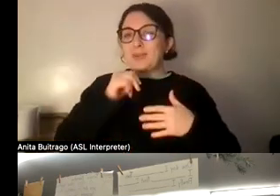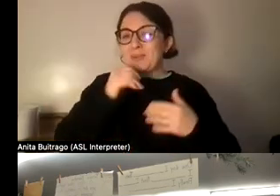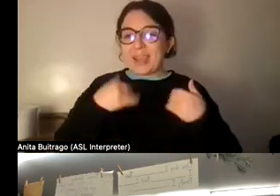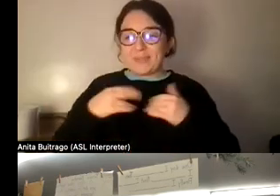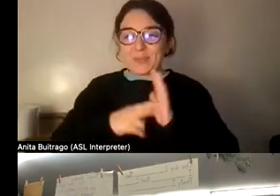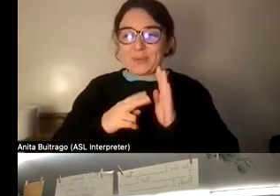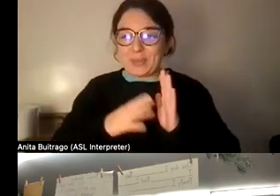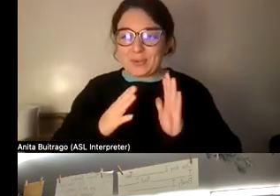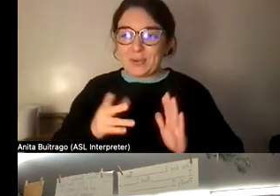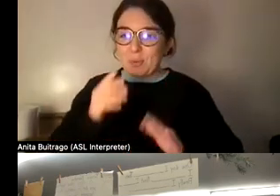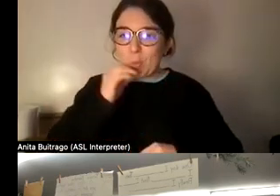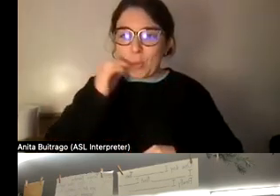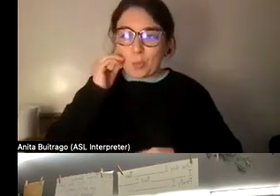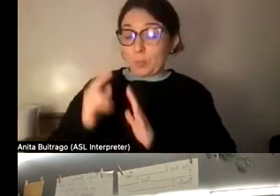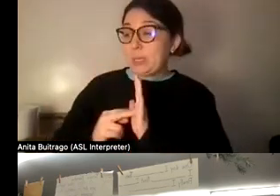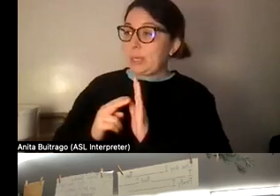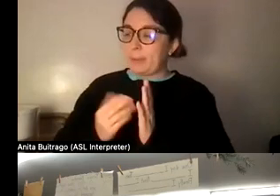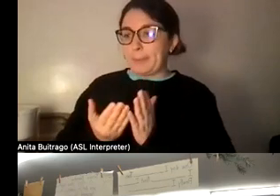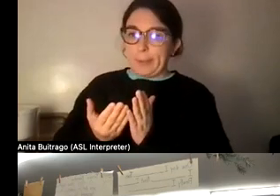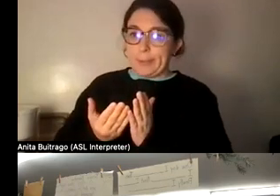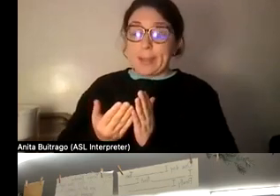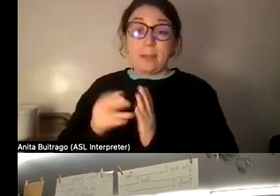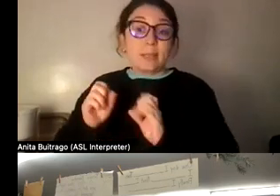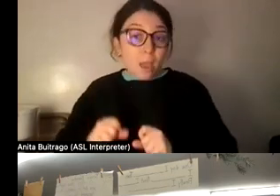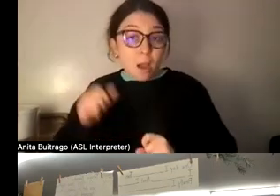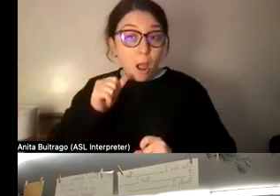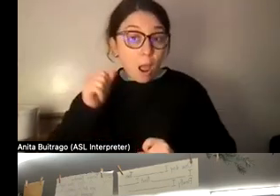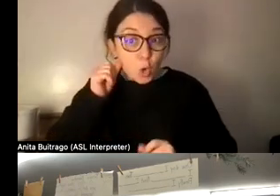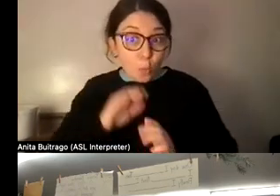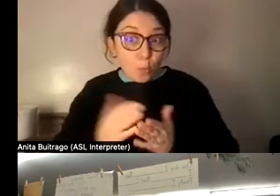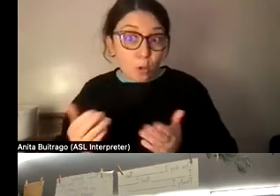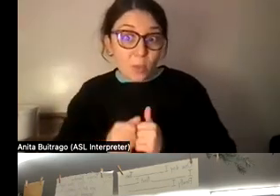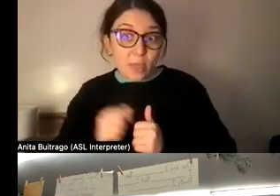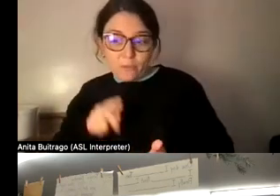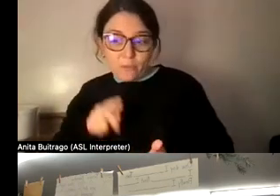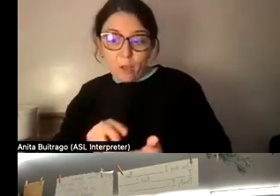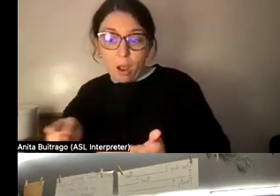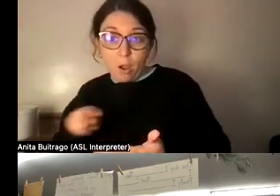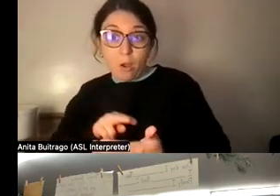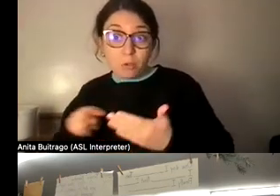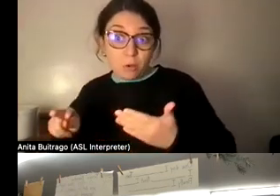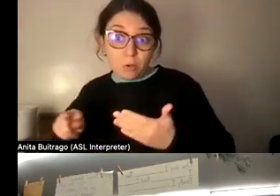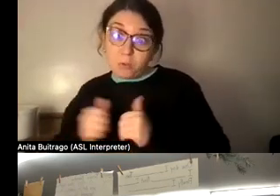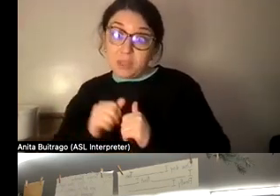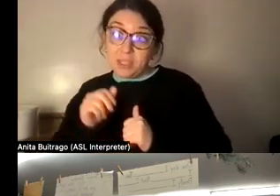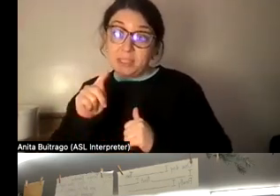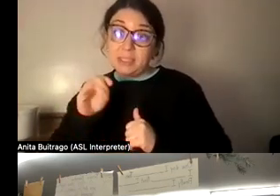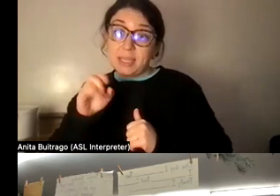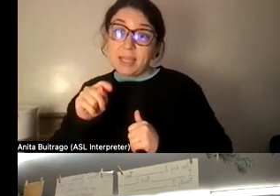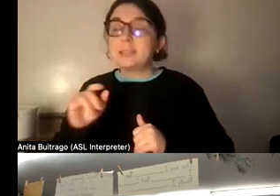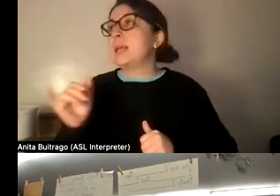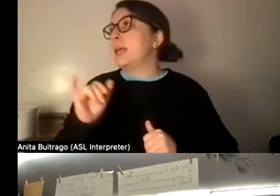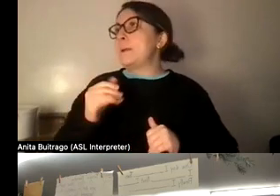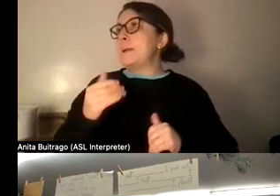child, you can listen to an audiobook with them and follow along with the text. So if you have, a younger child or an